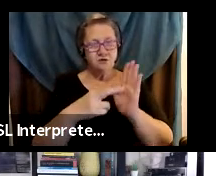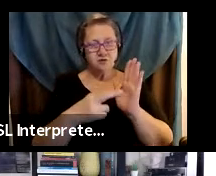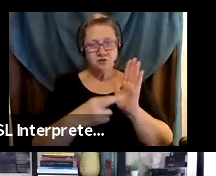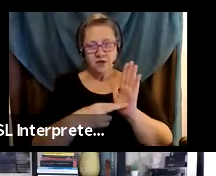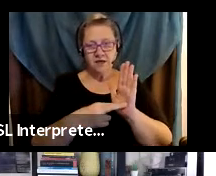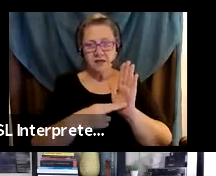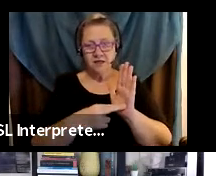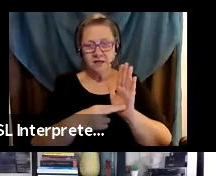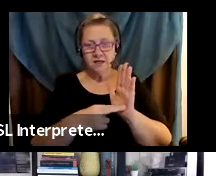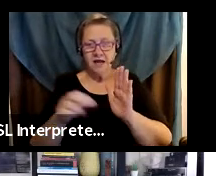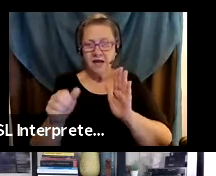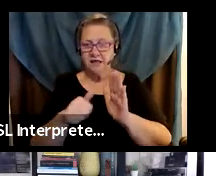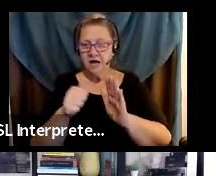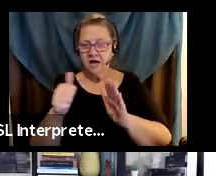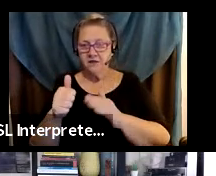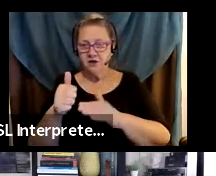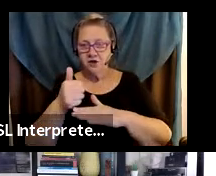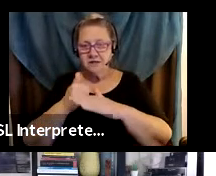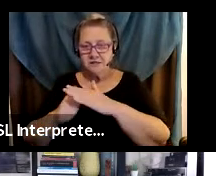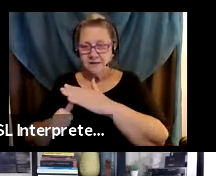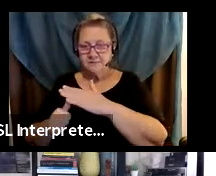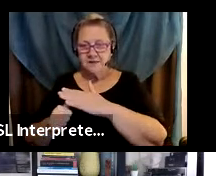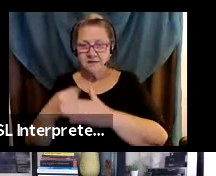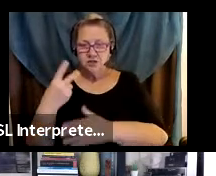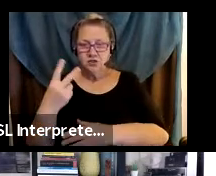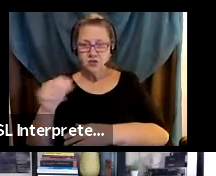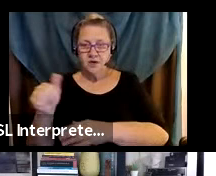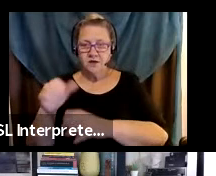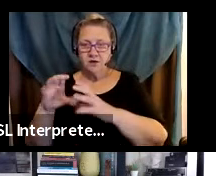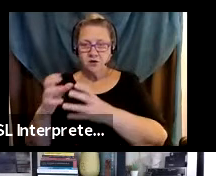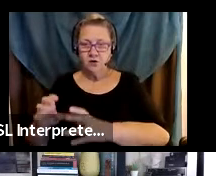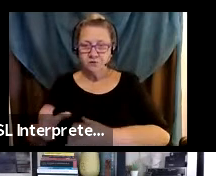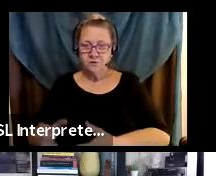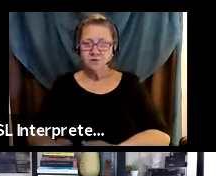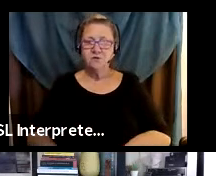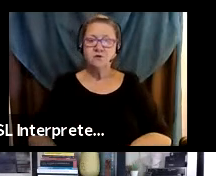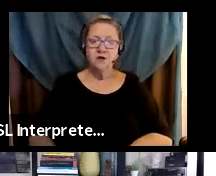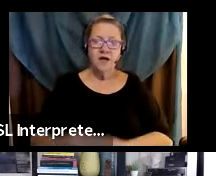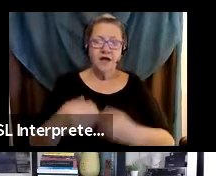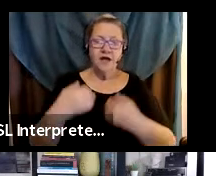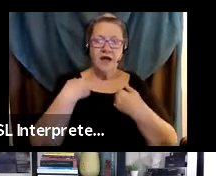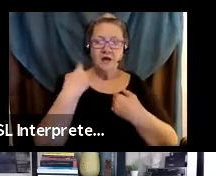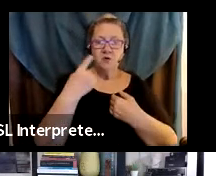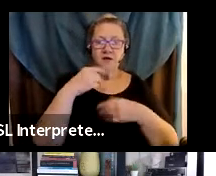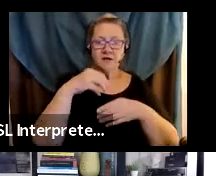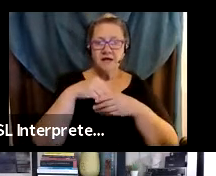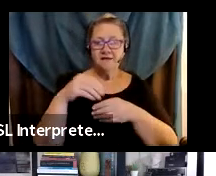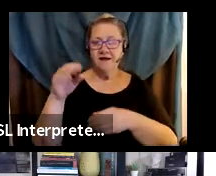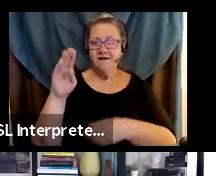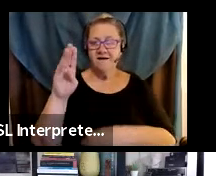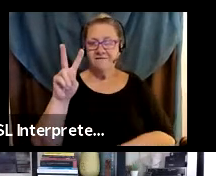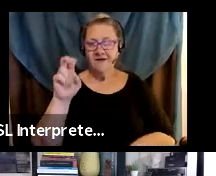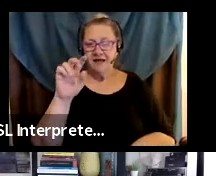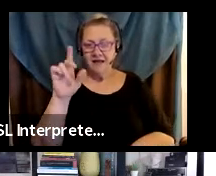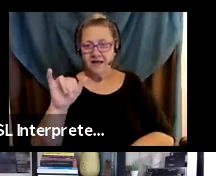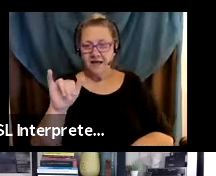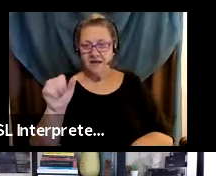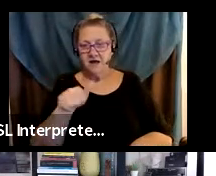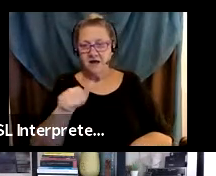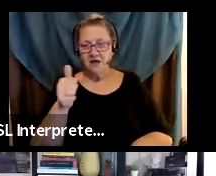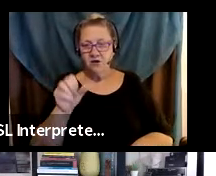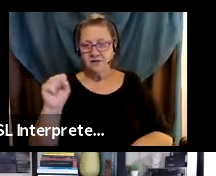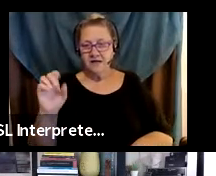with the California immunization registry, but are separate. There's a San Joaquin Valley one and the San Diego one. So we've had these, and they're of